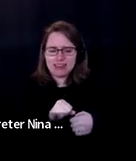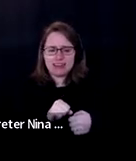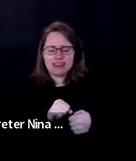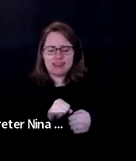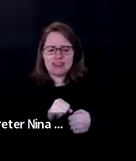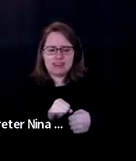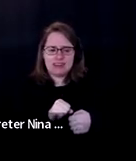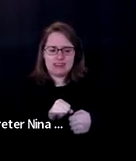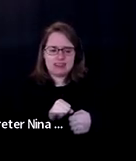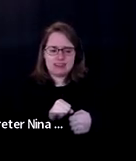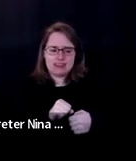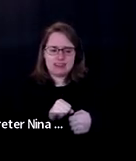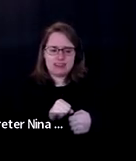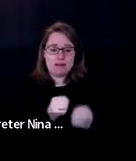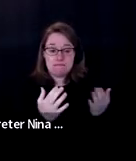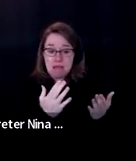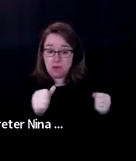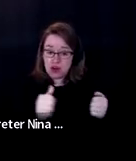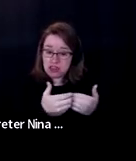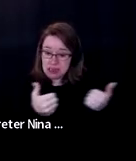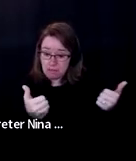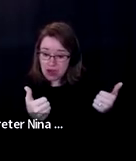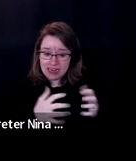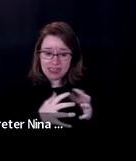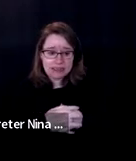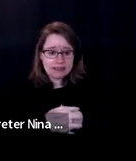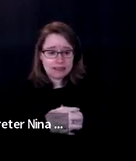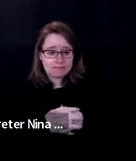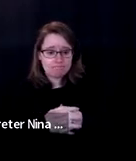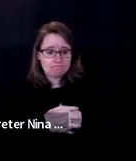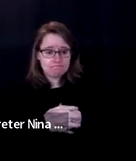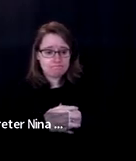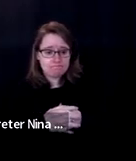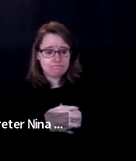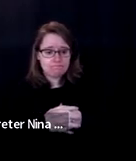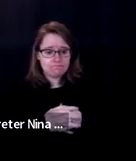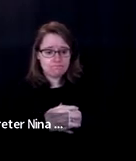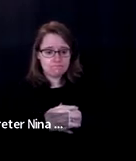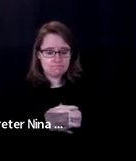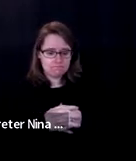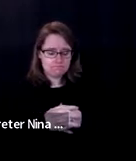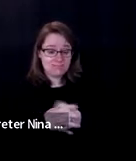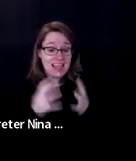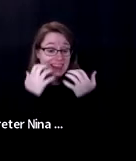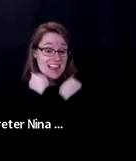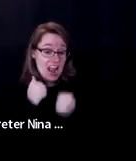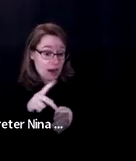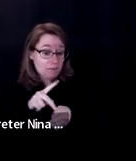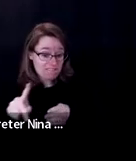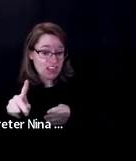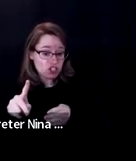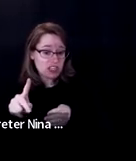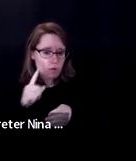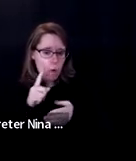healthcare and quality healthcare. So then the other pieces, the caring profession was like a blend